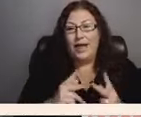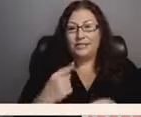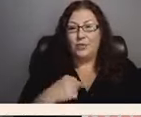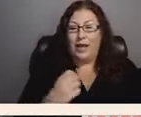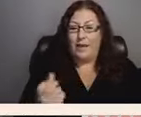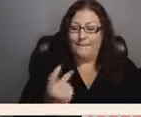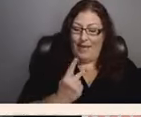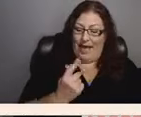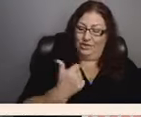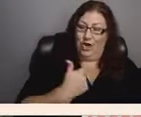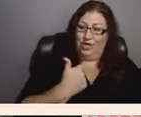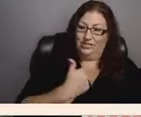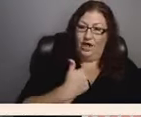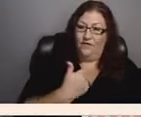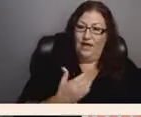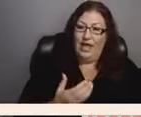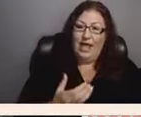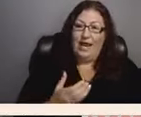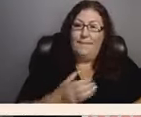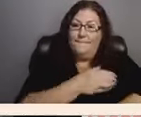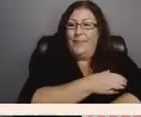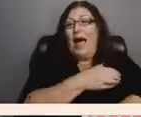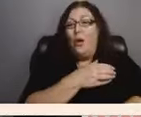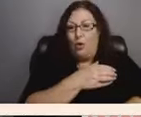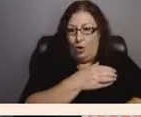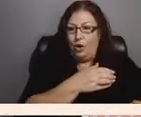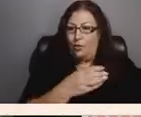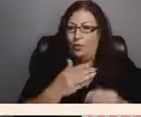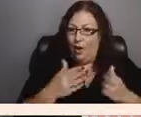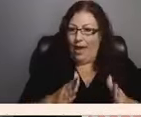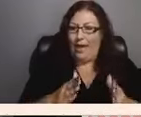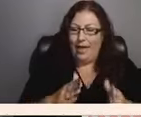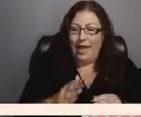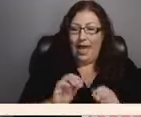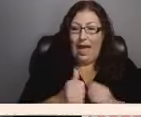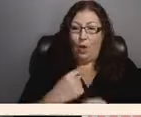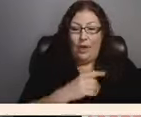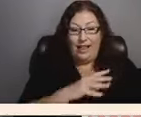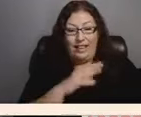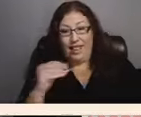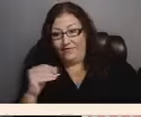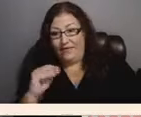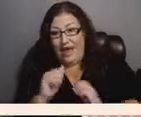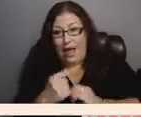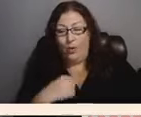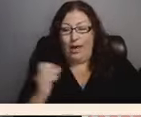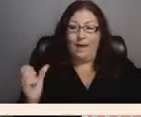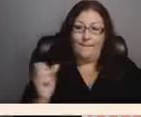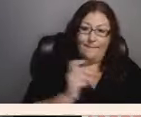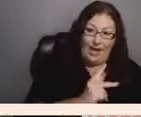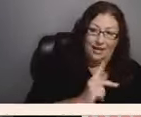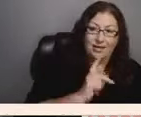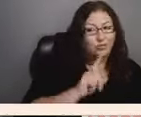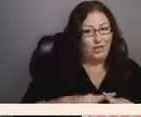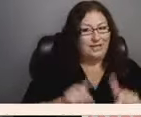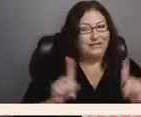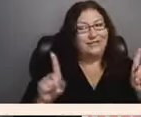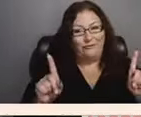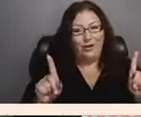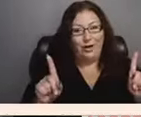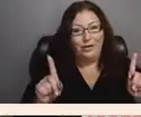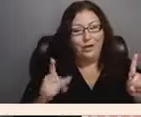an empowered way. That how we left and how we come back is very different, notably